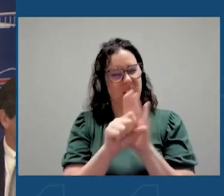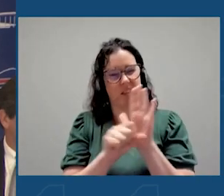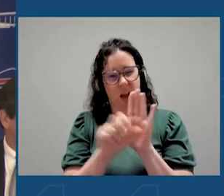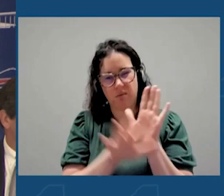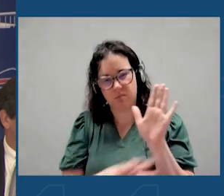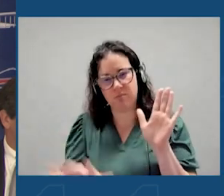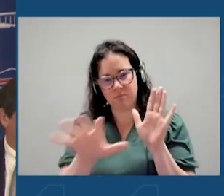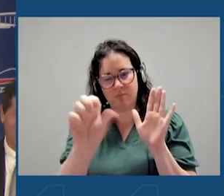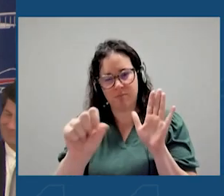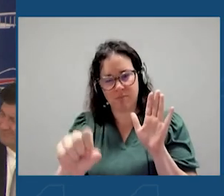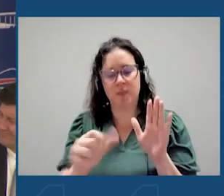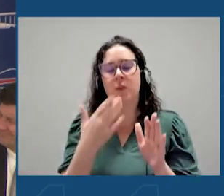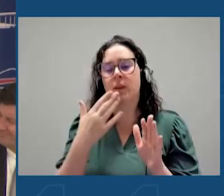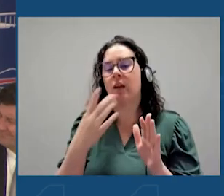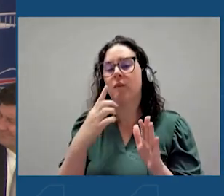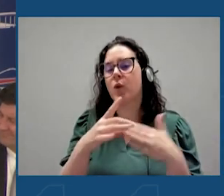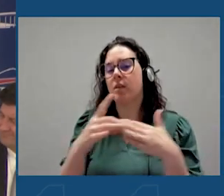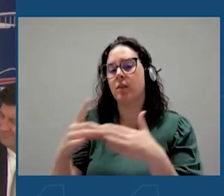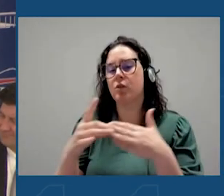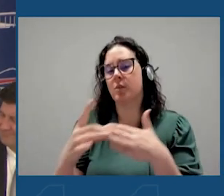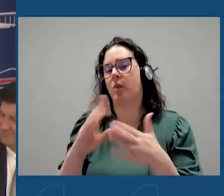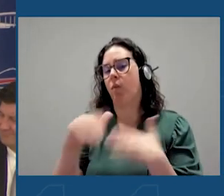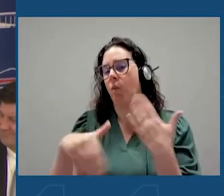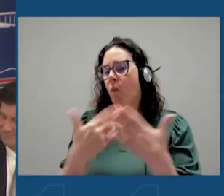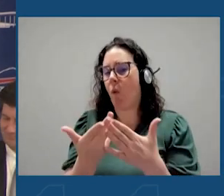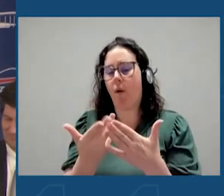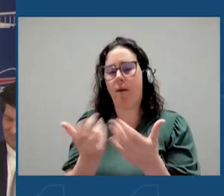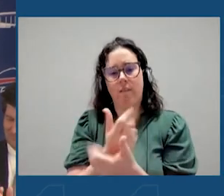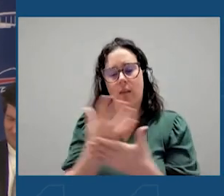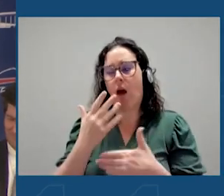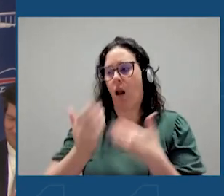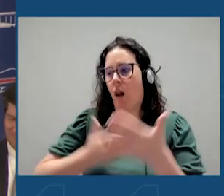So thank you for your leadership and for all you did to make this happen.